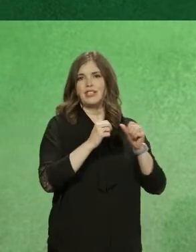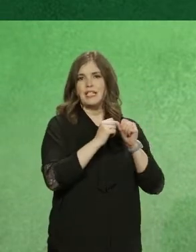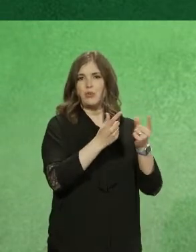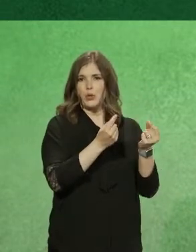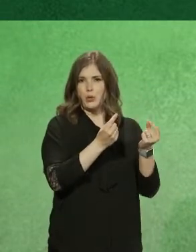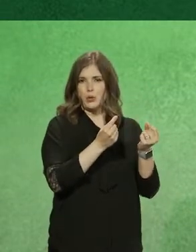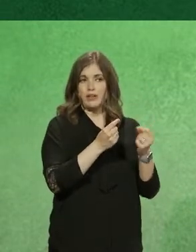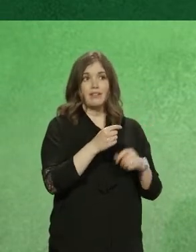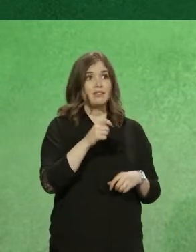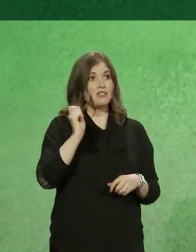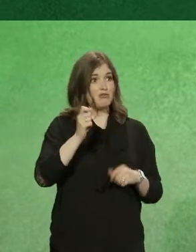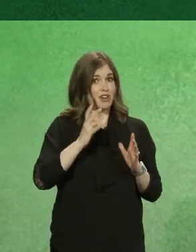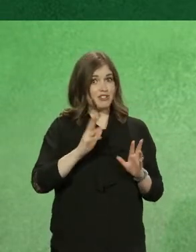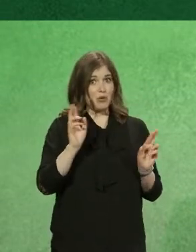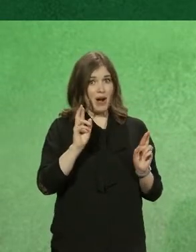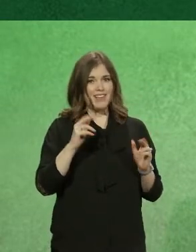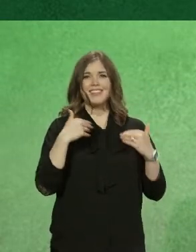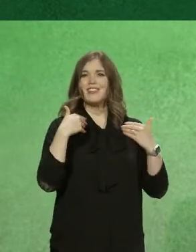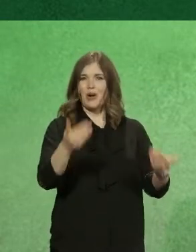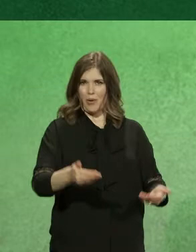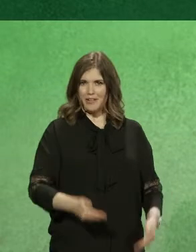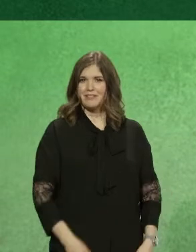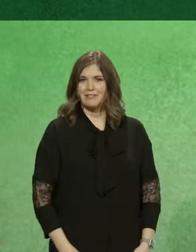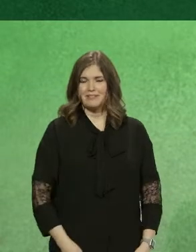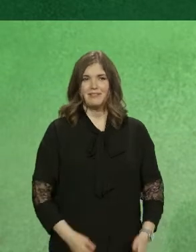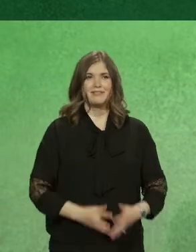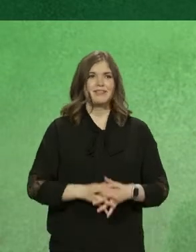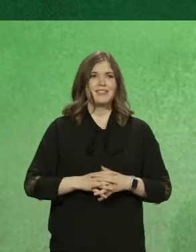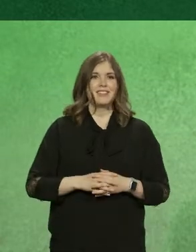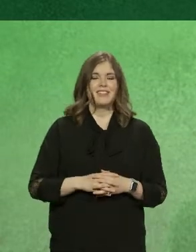go. So judges, take it away.